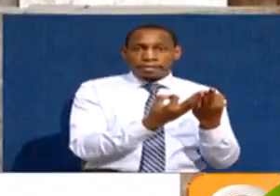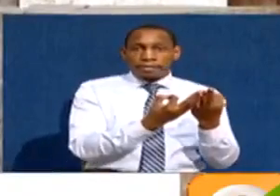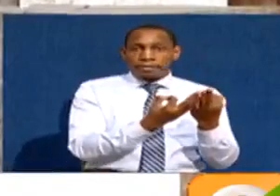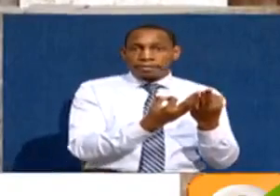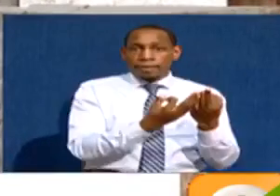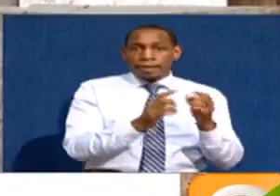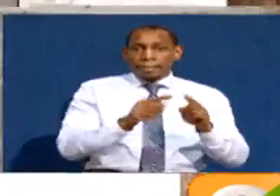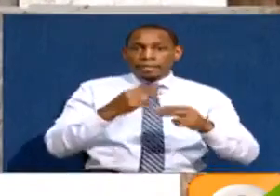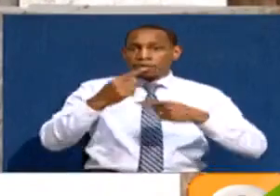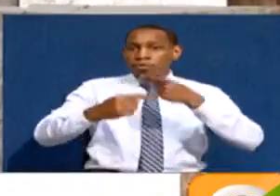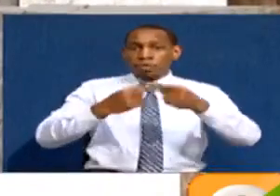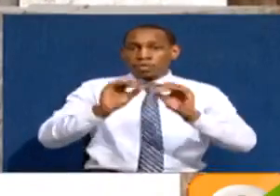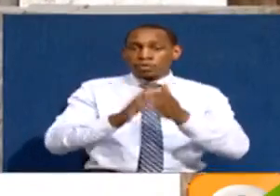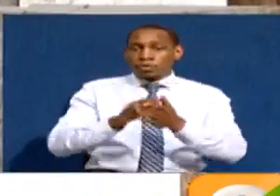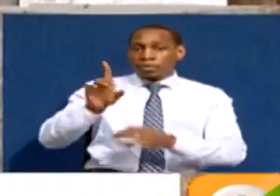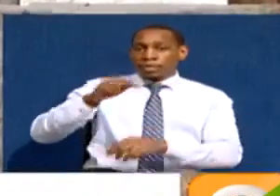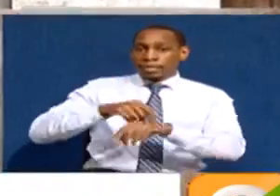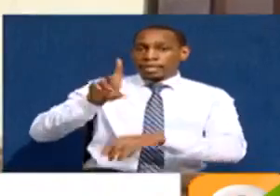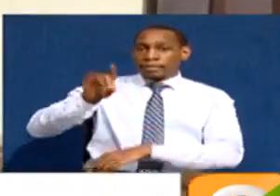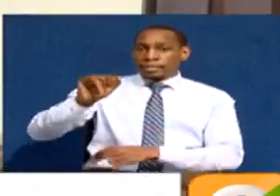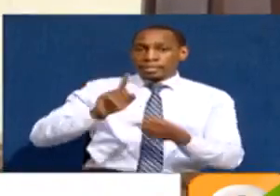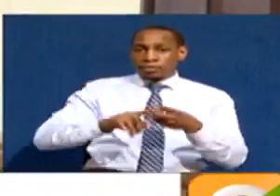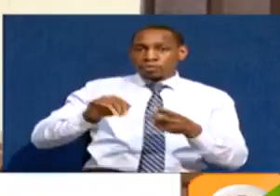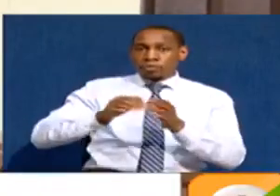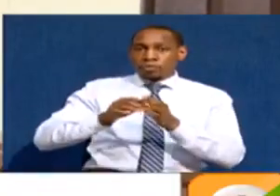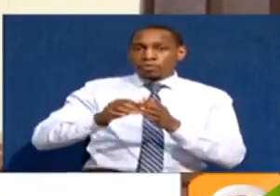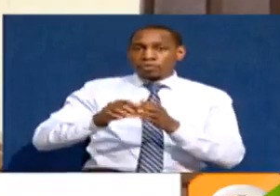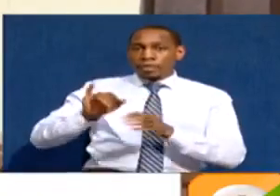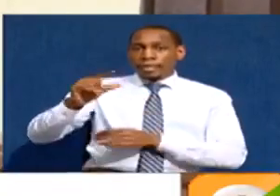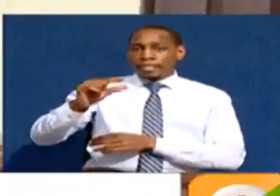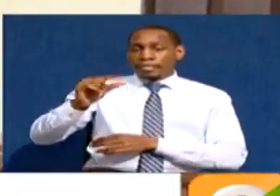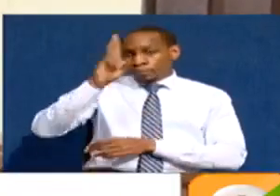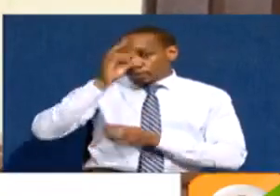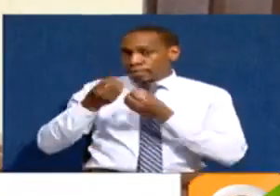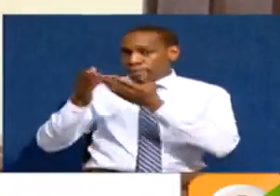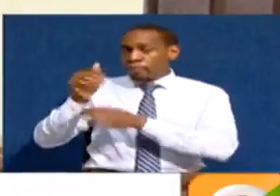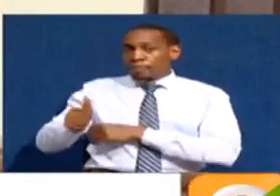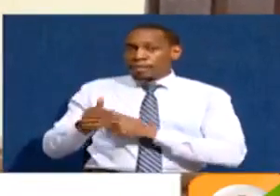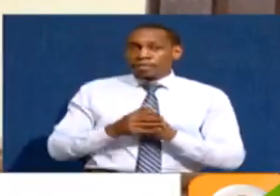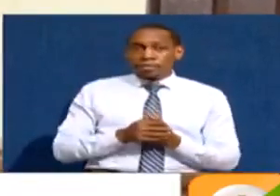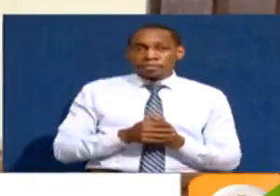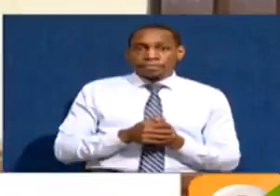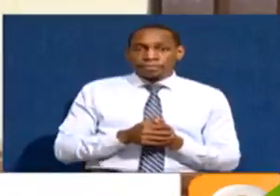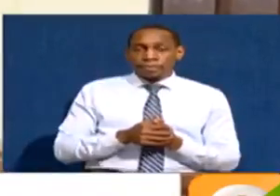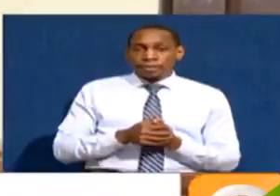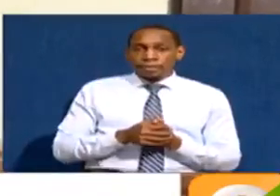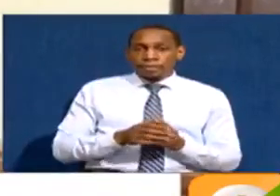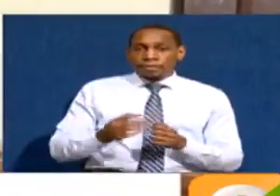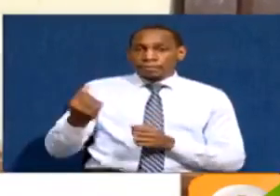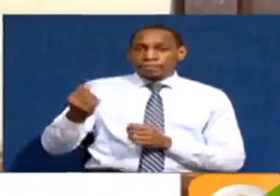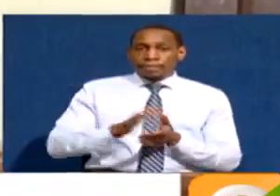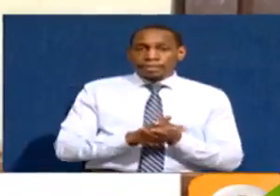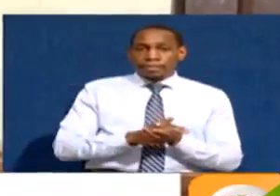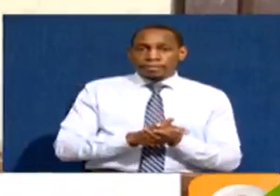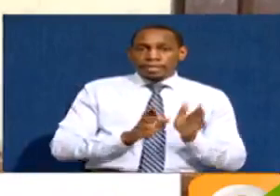could not proceed as the DCI and the Inspector General had not been served. Mohoho Geshimu, who appeared for the